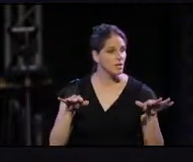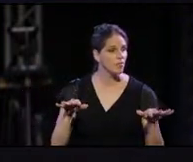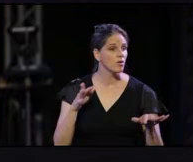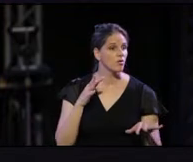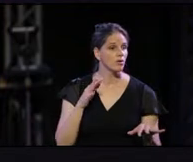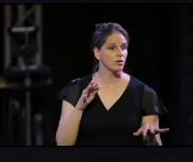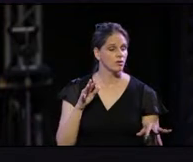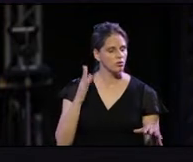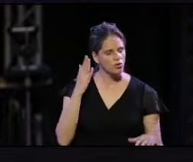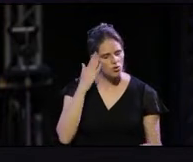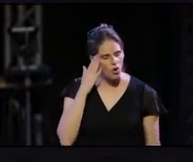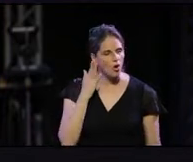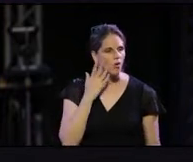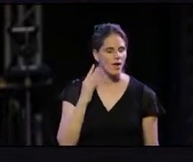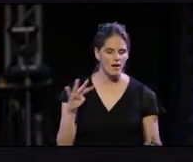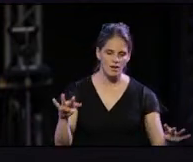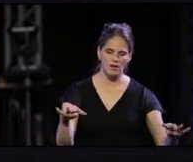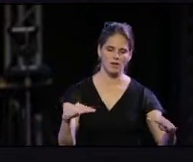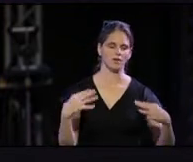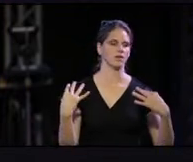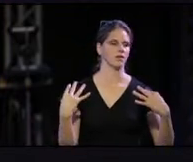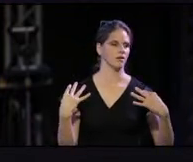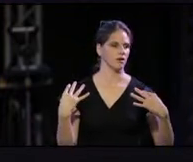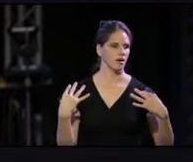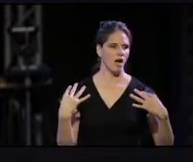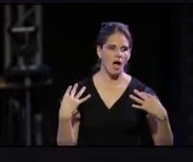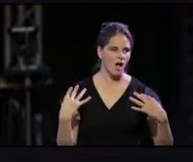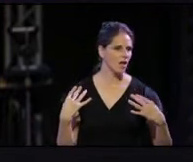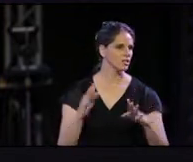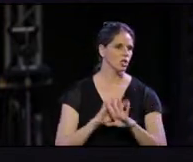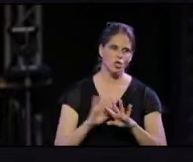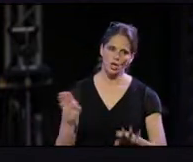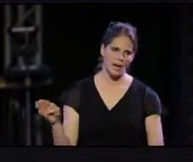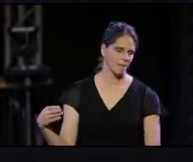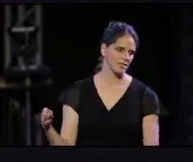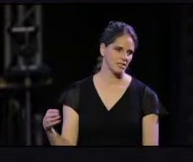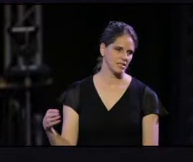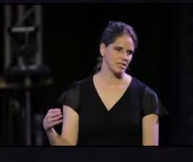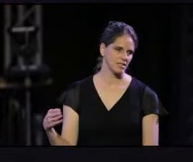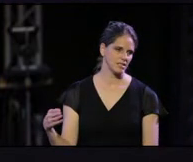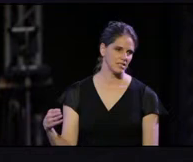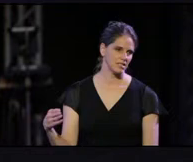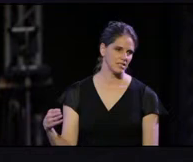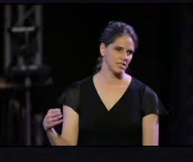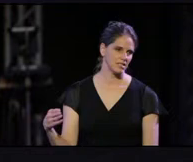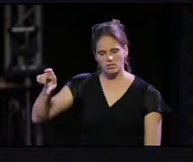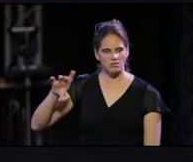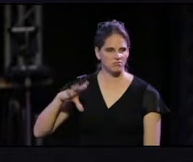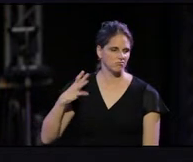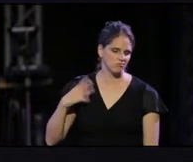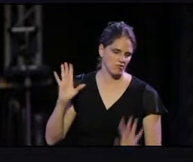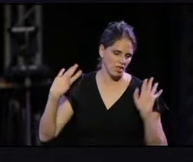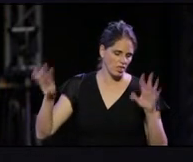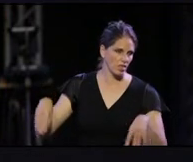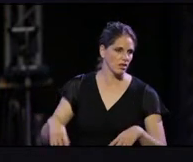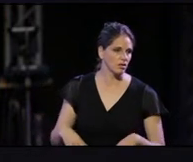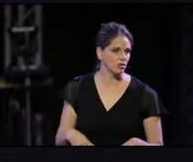two things are not empty symbols or things that Christians just think about at